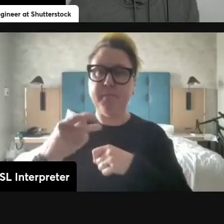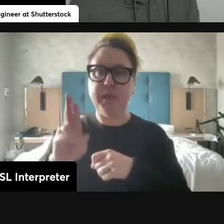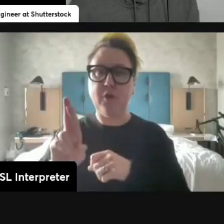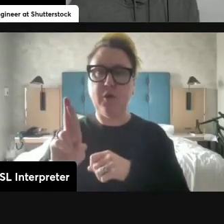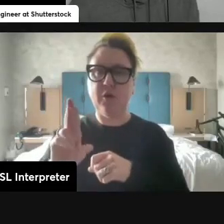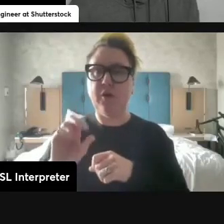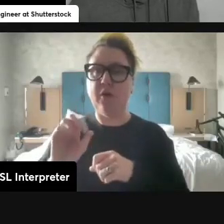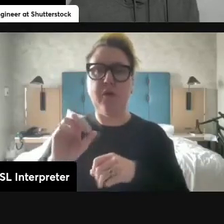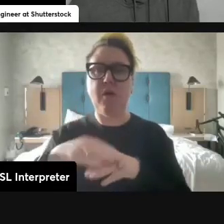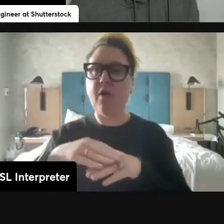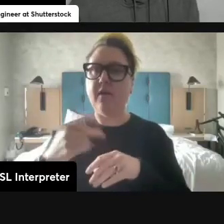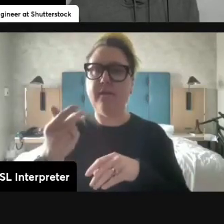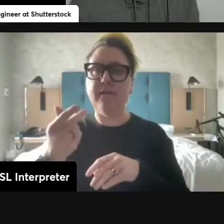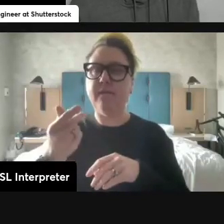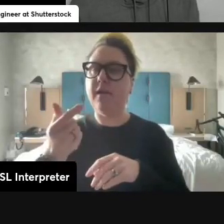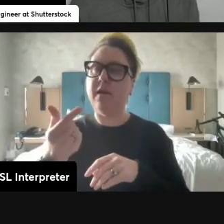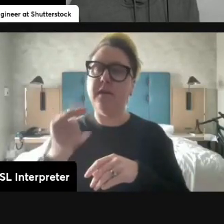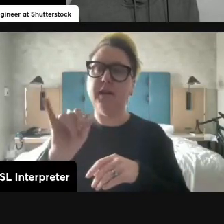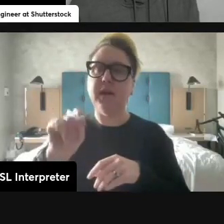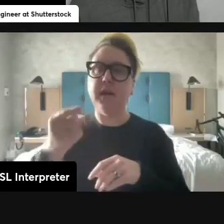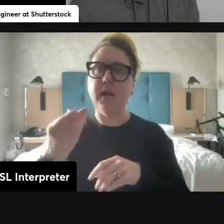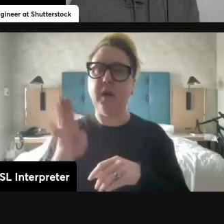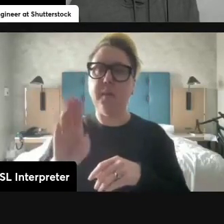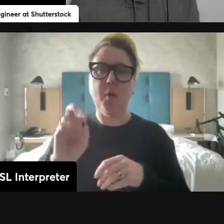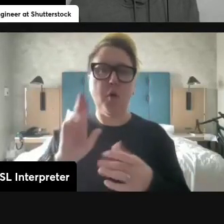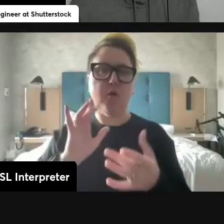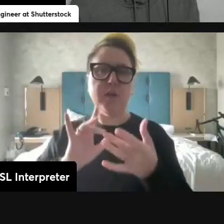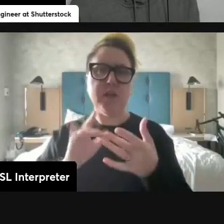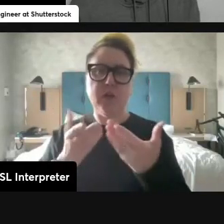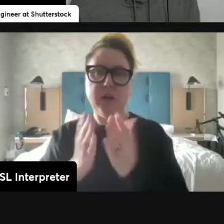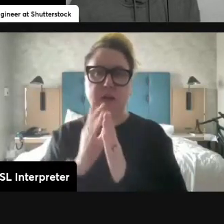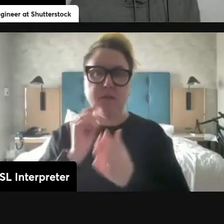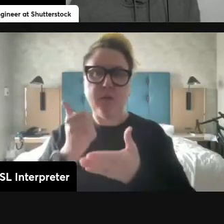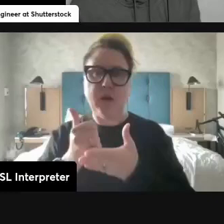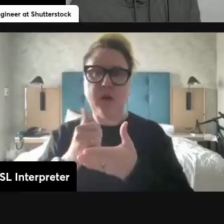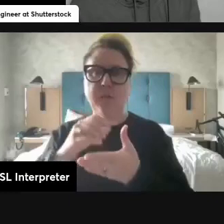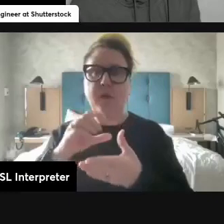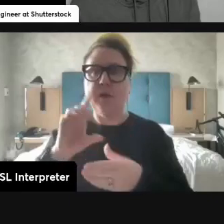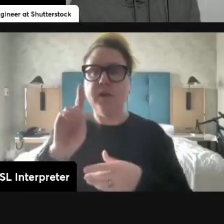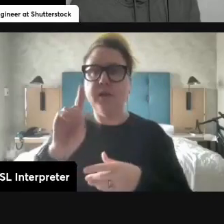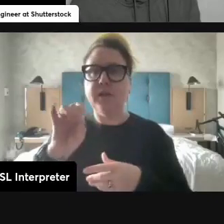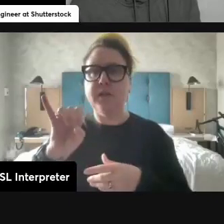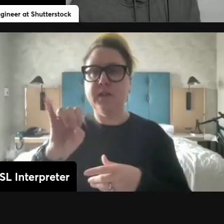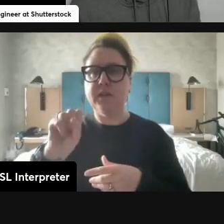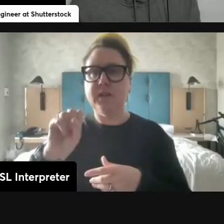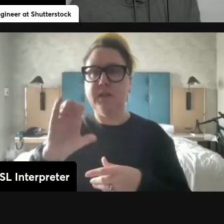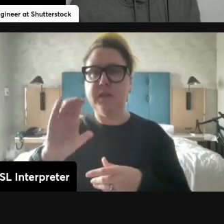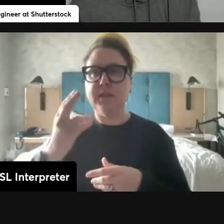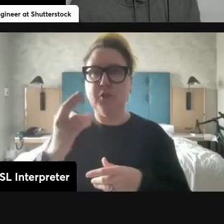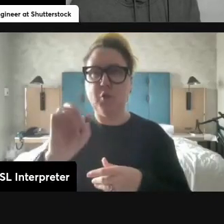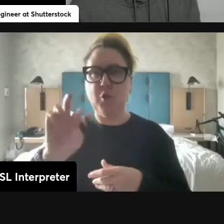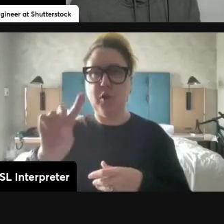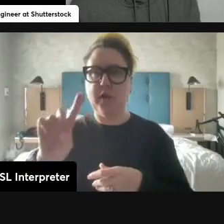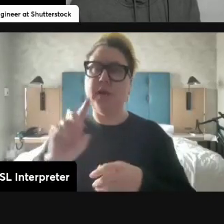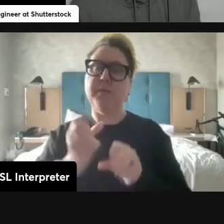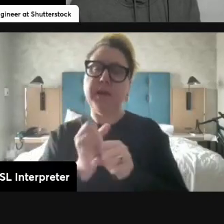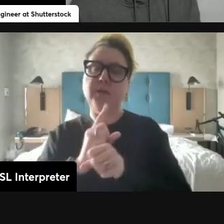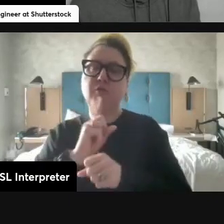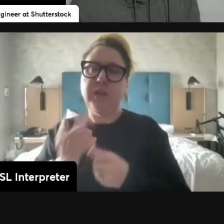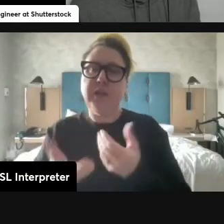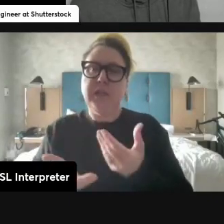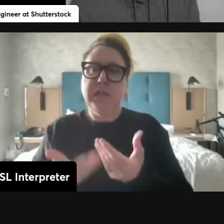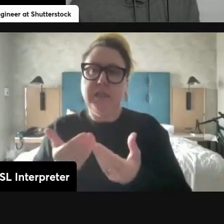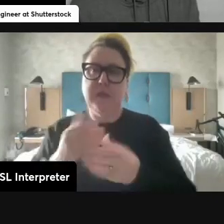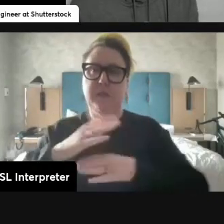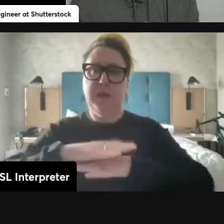GitHub, or reach out and ask for help in Discord, makes it a very easy platform to work with, despite